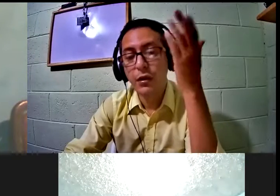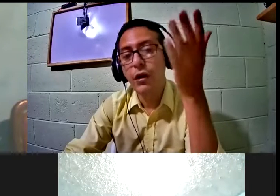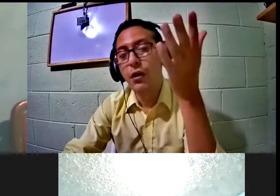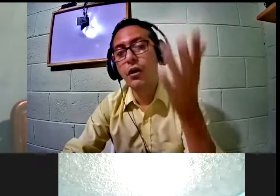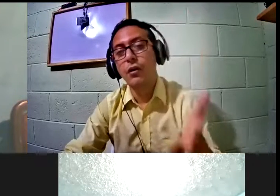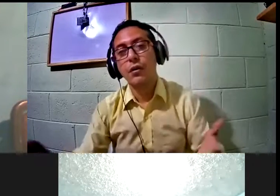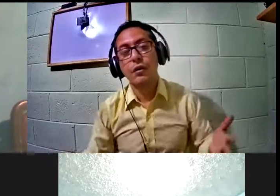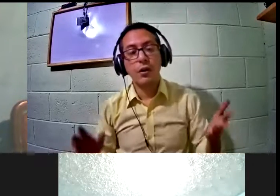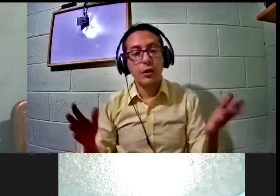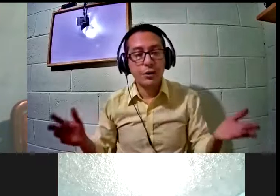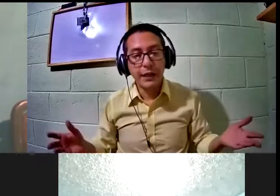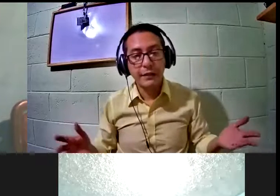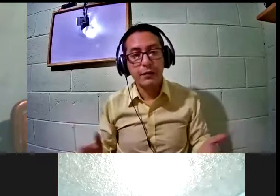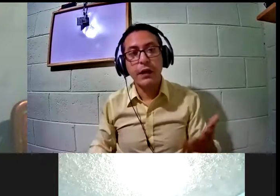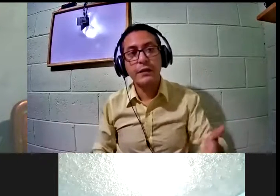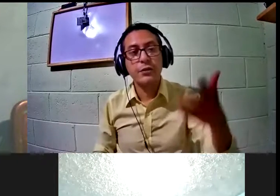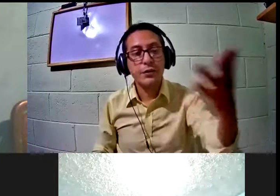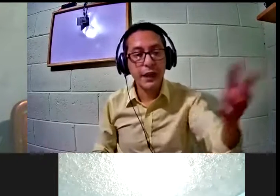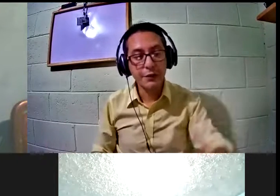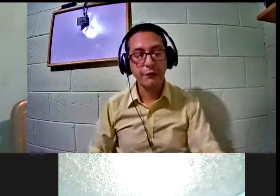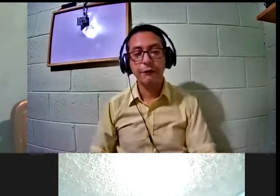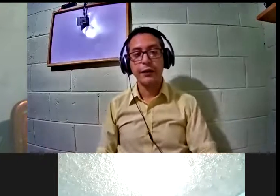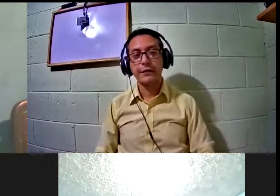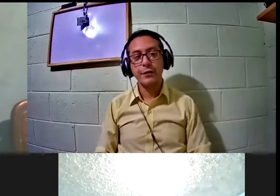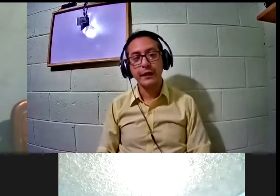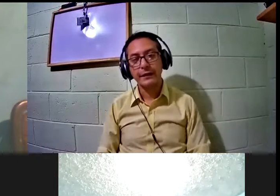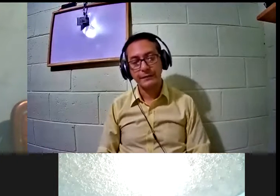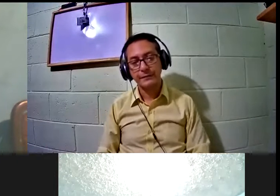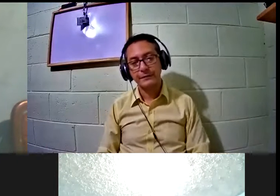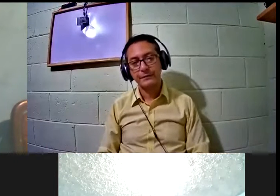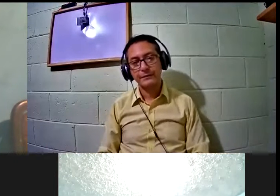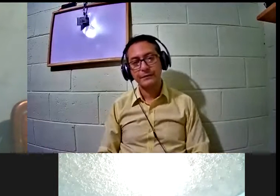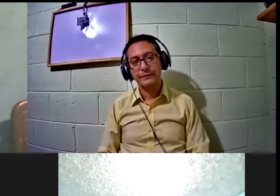What are or you can ask, what is your schedule for next week?